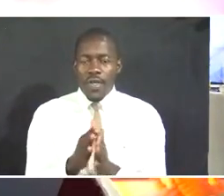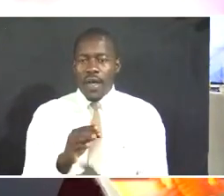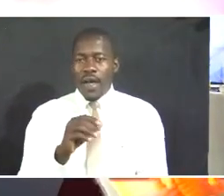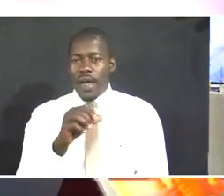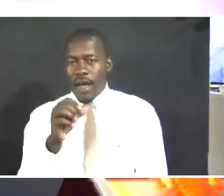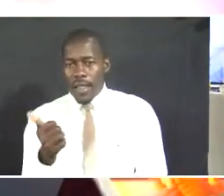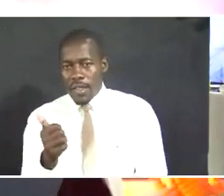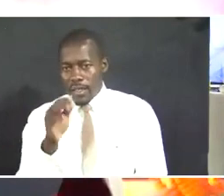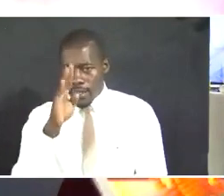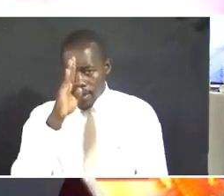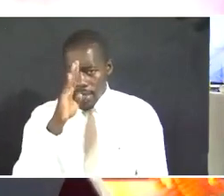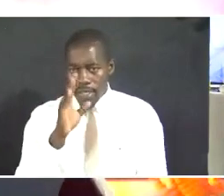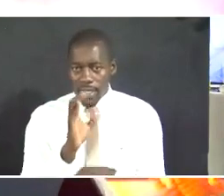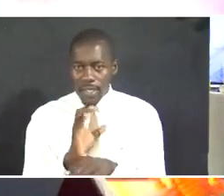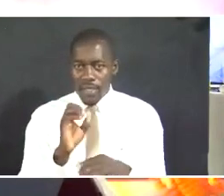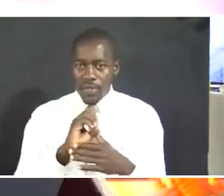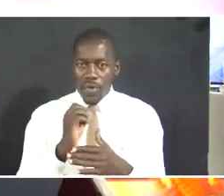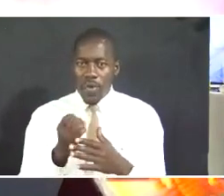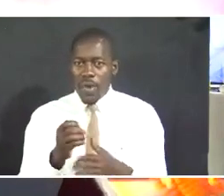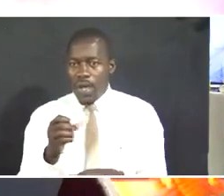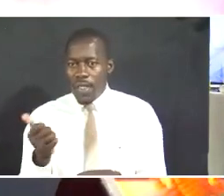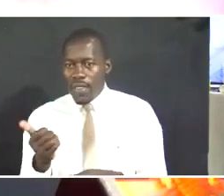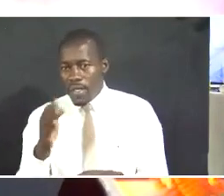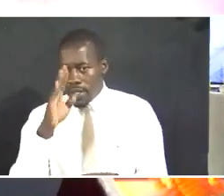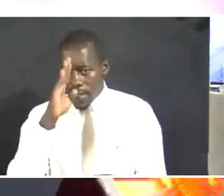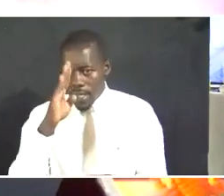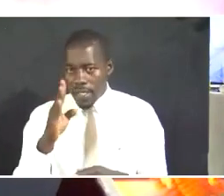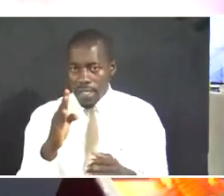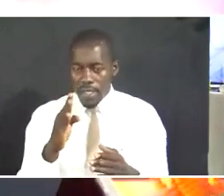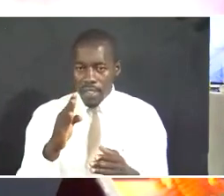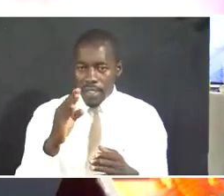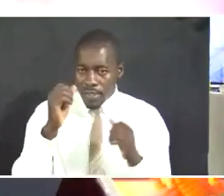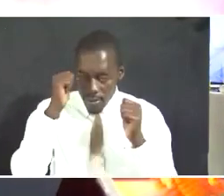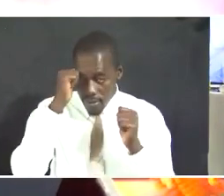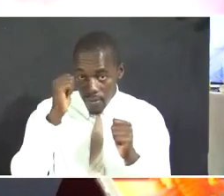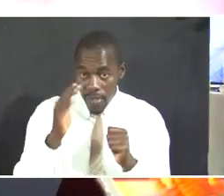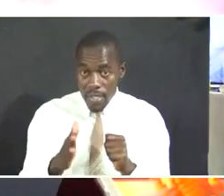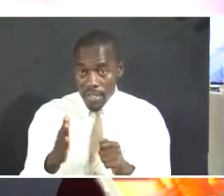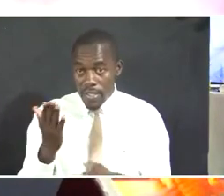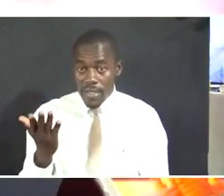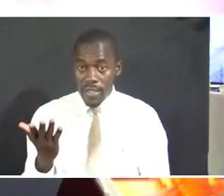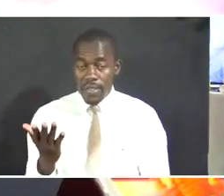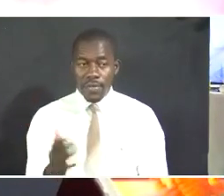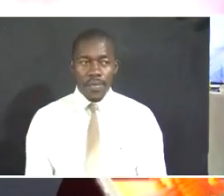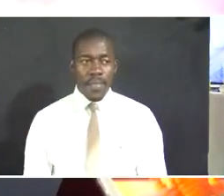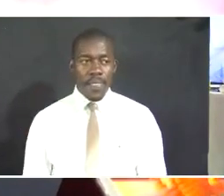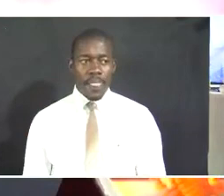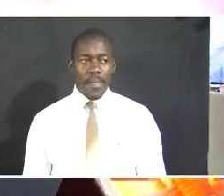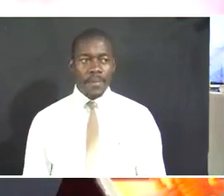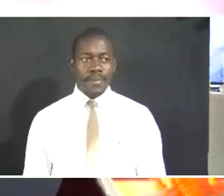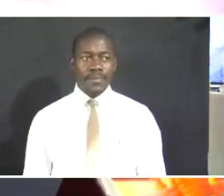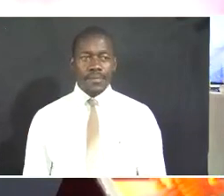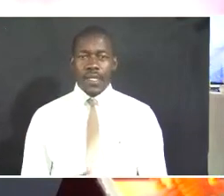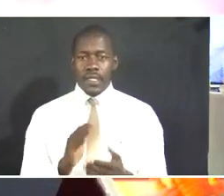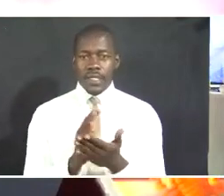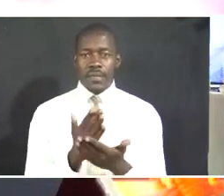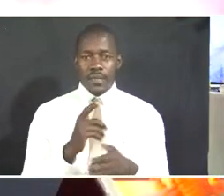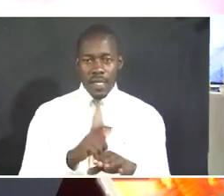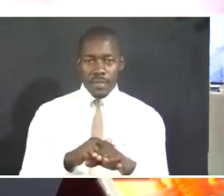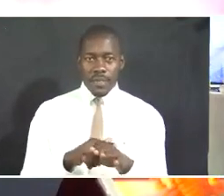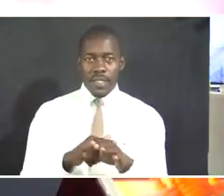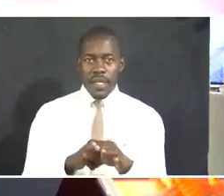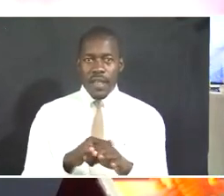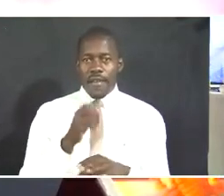afford higher education? In the world, are able to afford? Sometimes it's perception